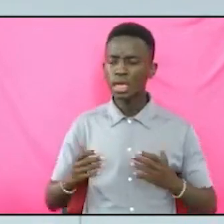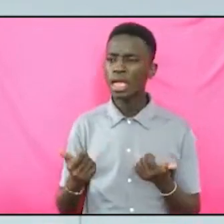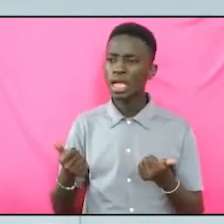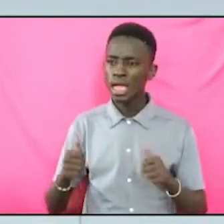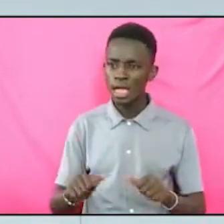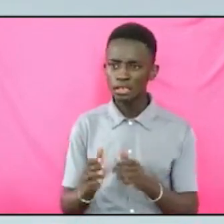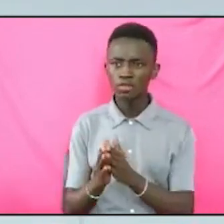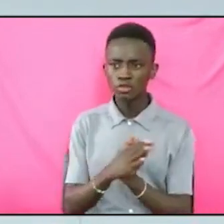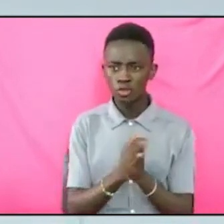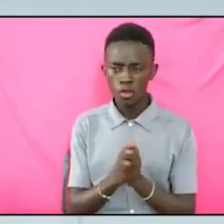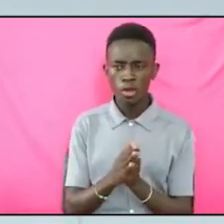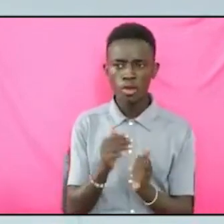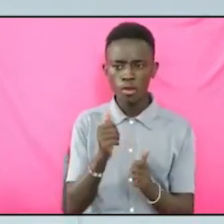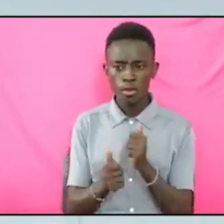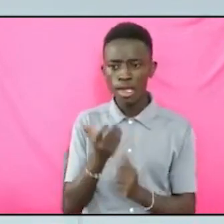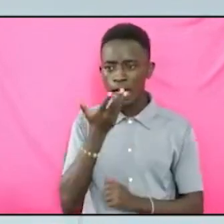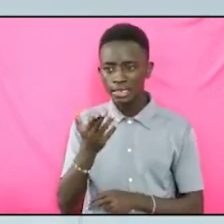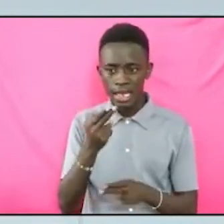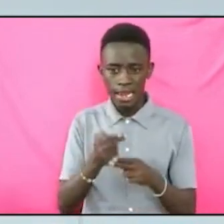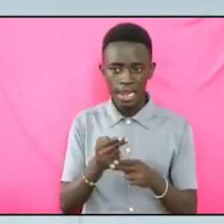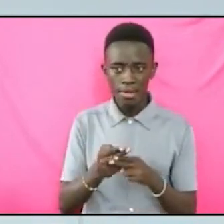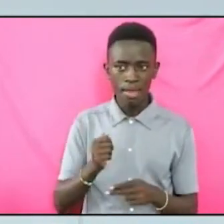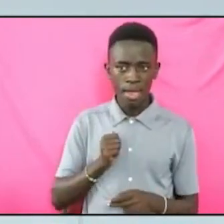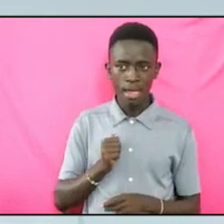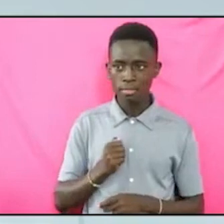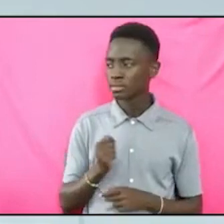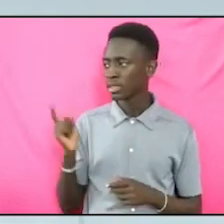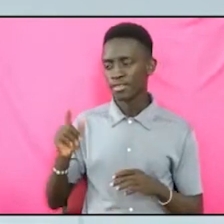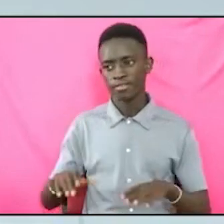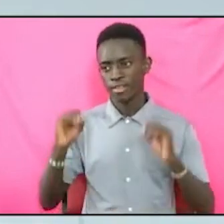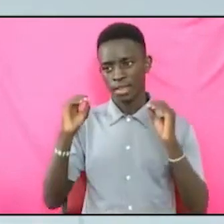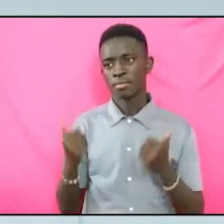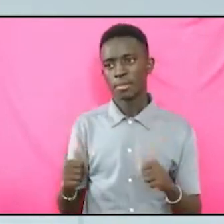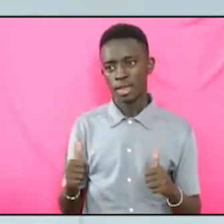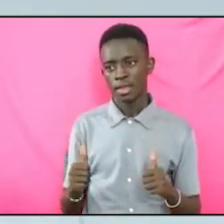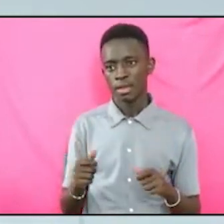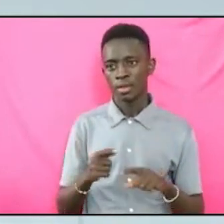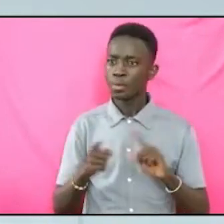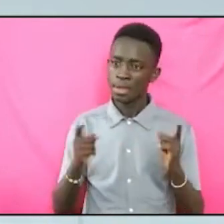to know the name of this girl. Trust me, I haven't found. If you find, I'll be happy to know.